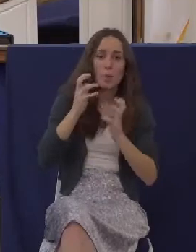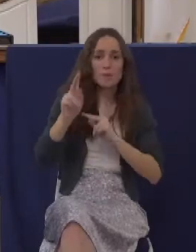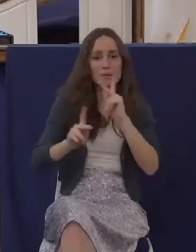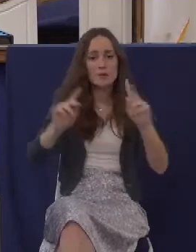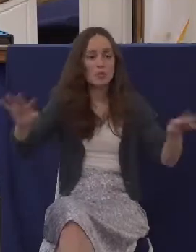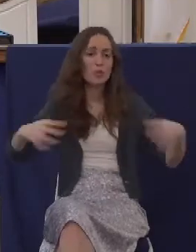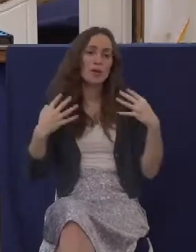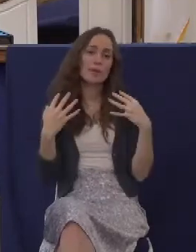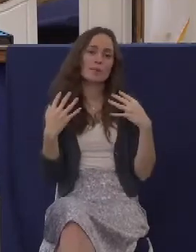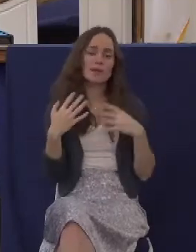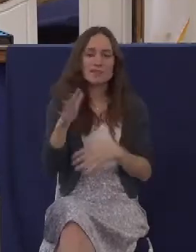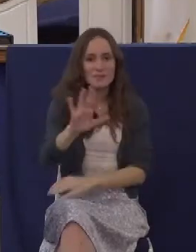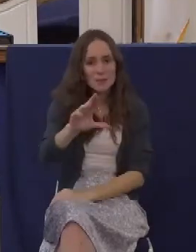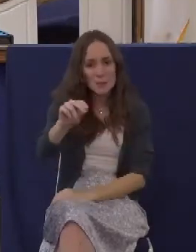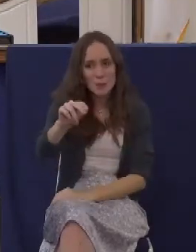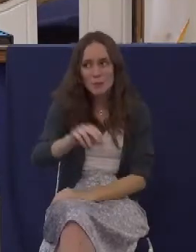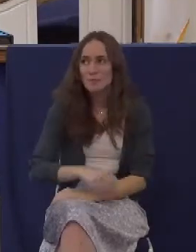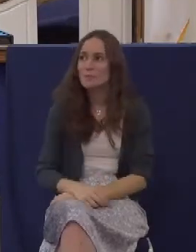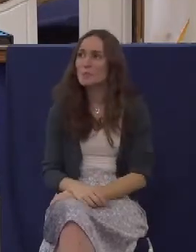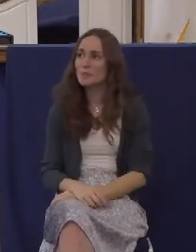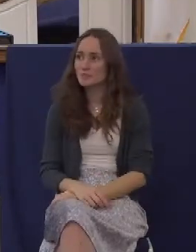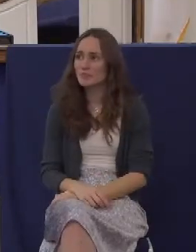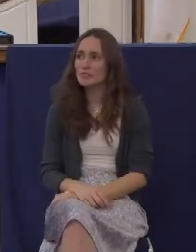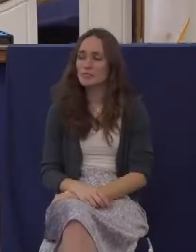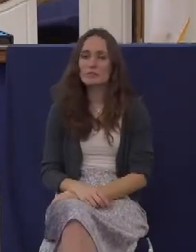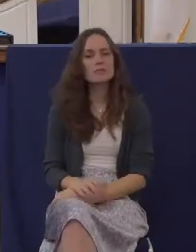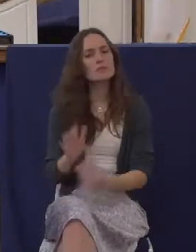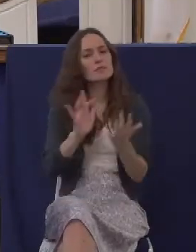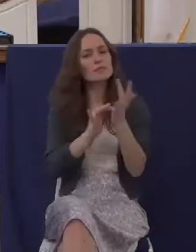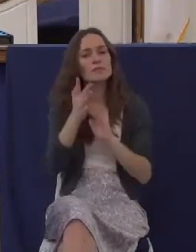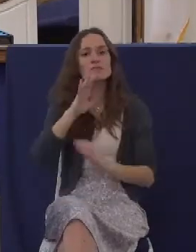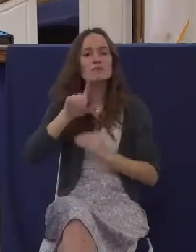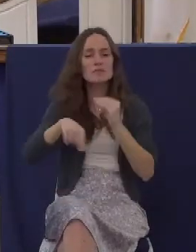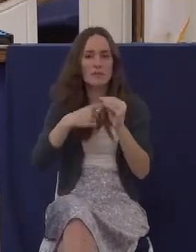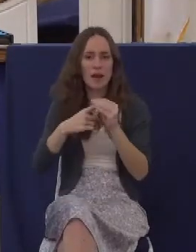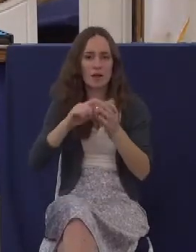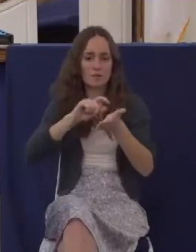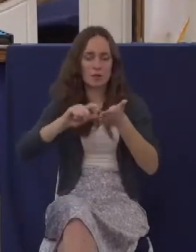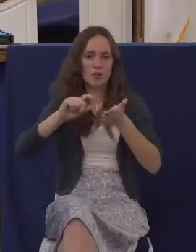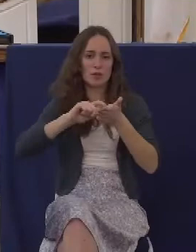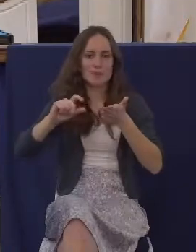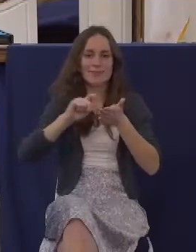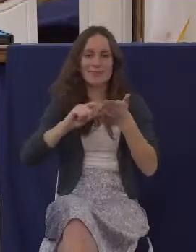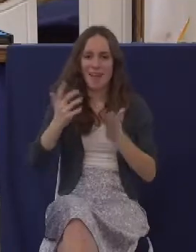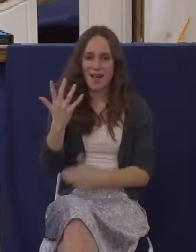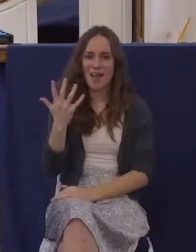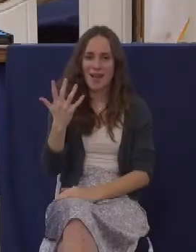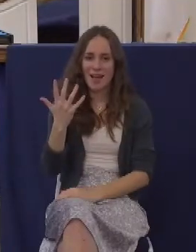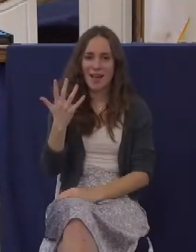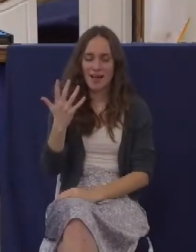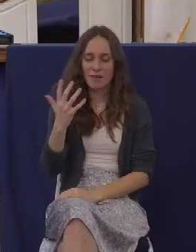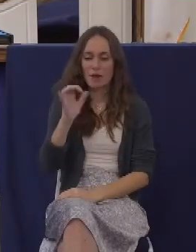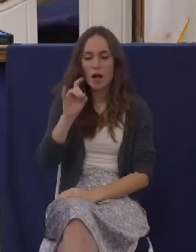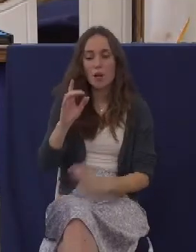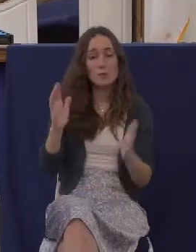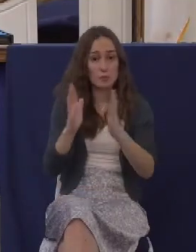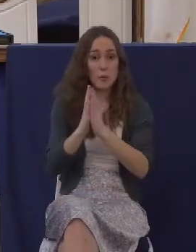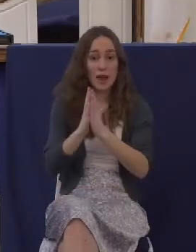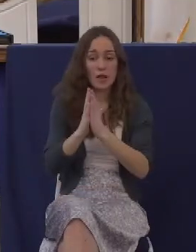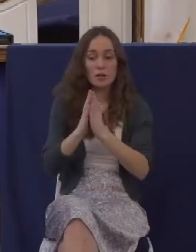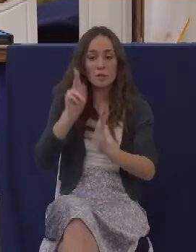And what he's referring to here, first of all, in verse number 5, is they pray standing